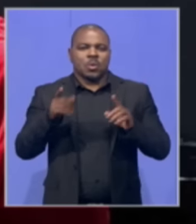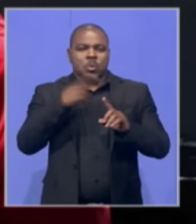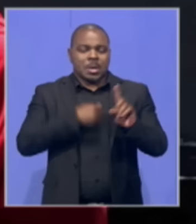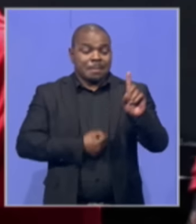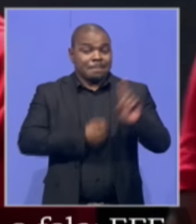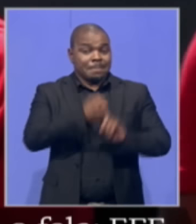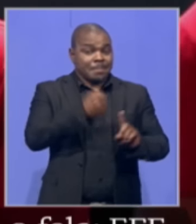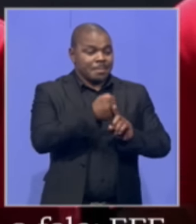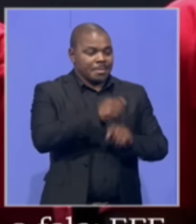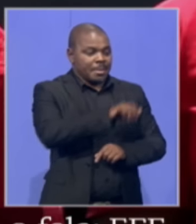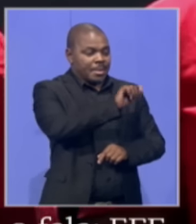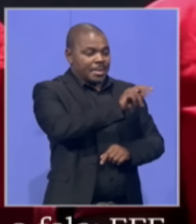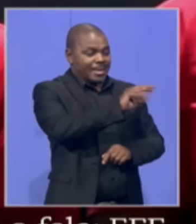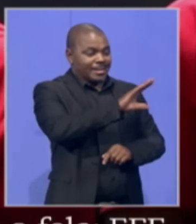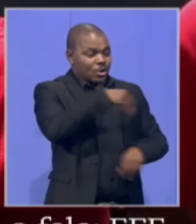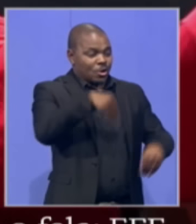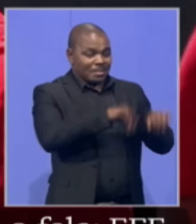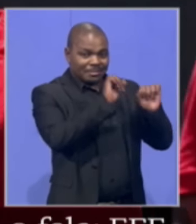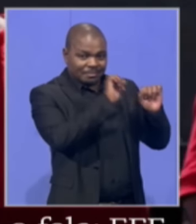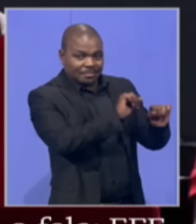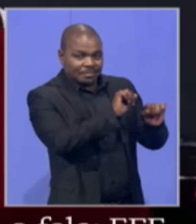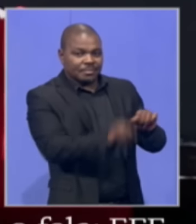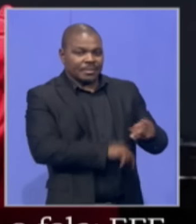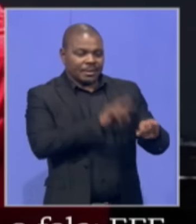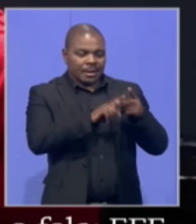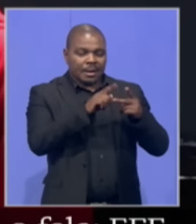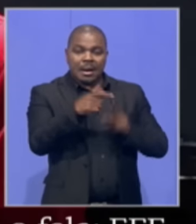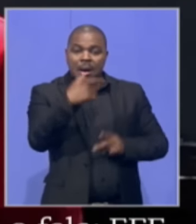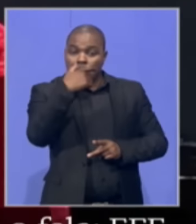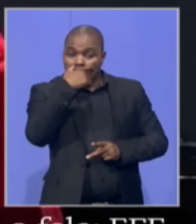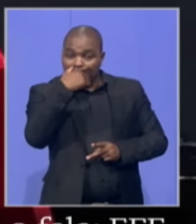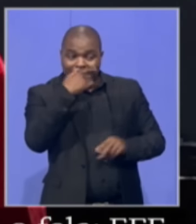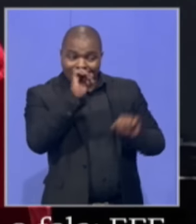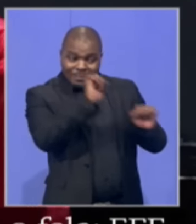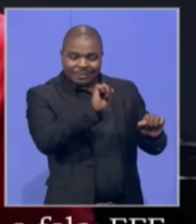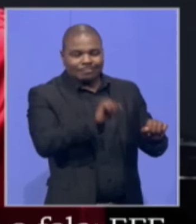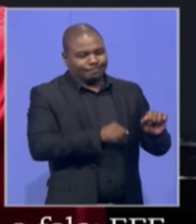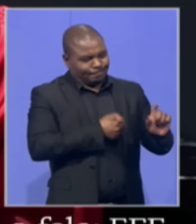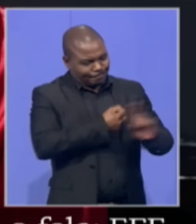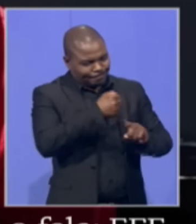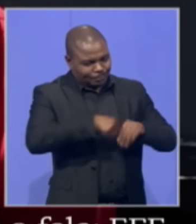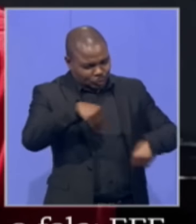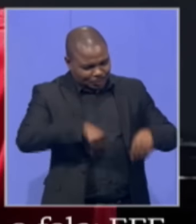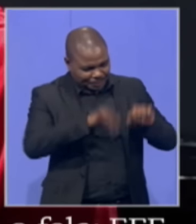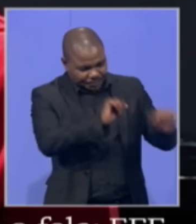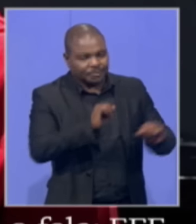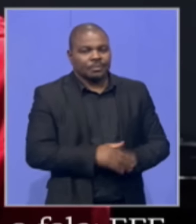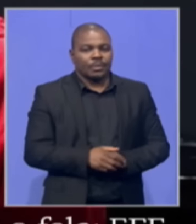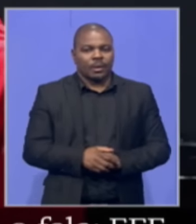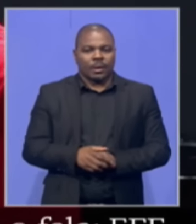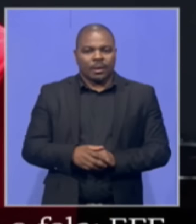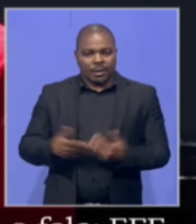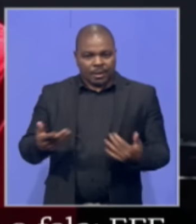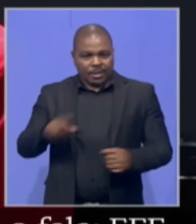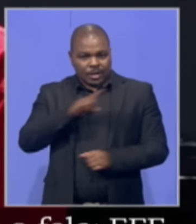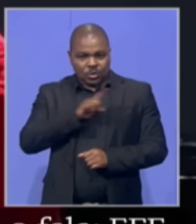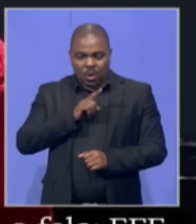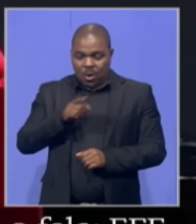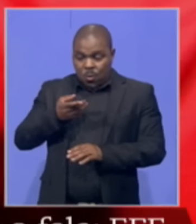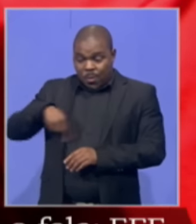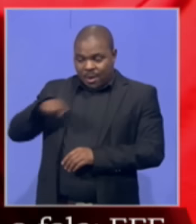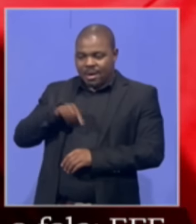ANC corruption. We are fighting Ramaphosa corruption. That is what the founding manifesto of